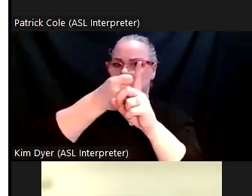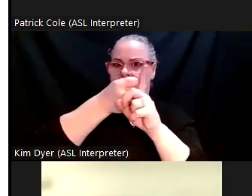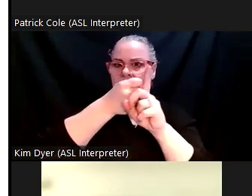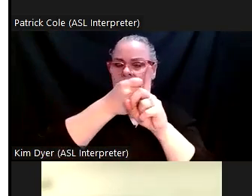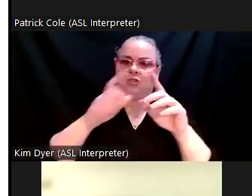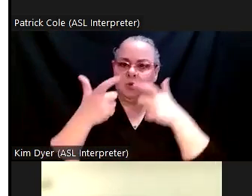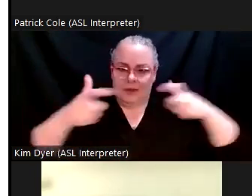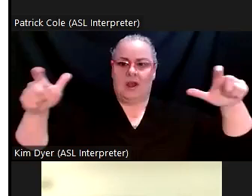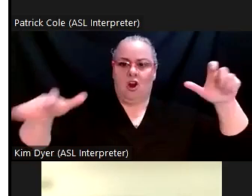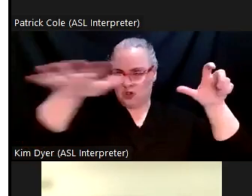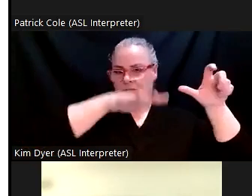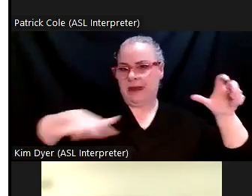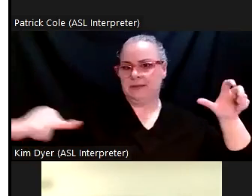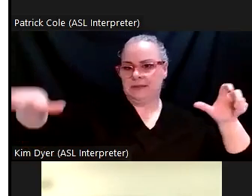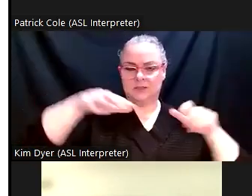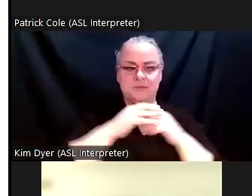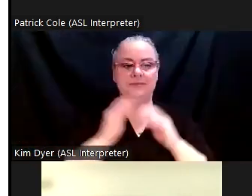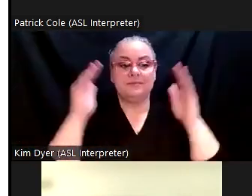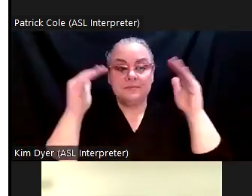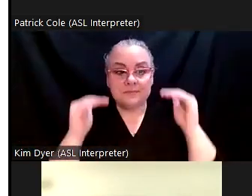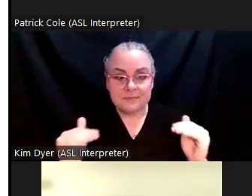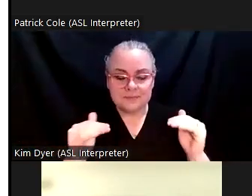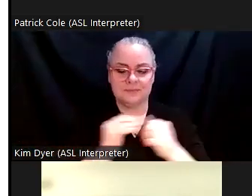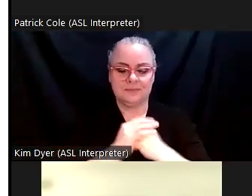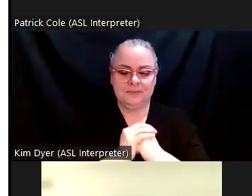And next slide. Great. So